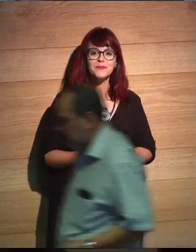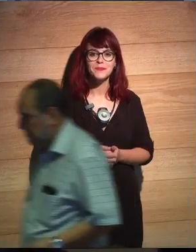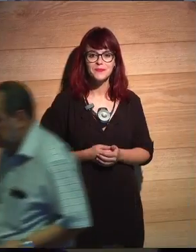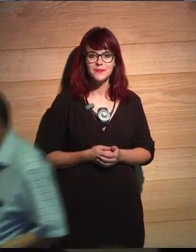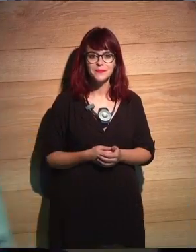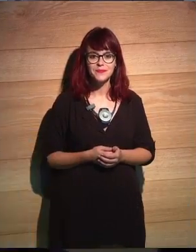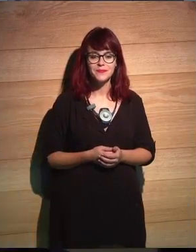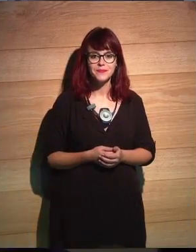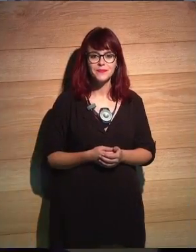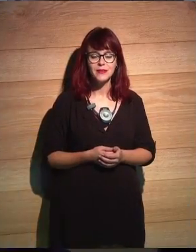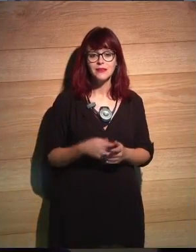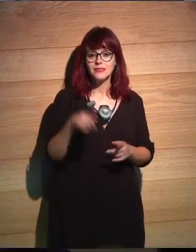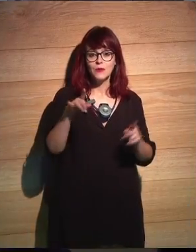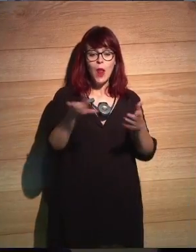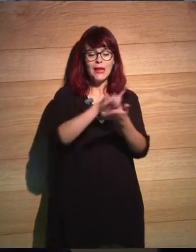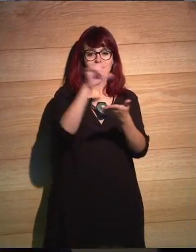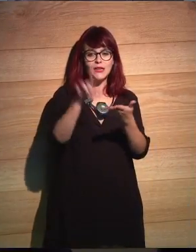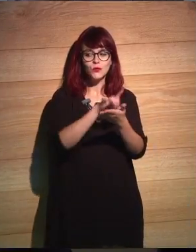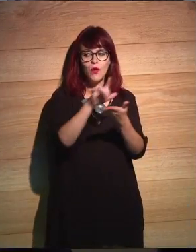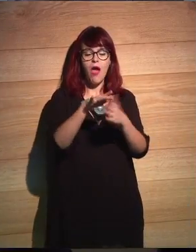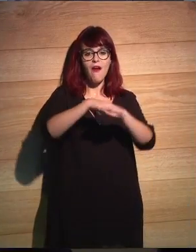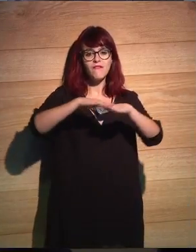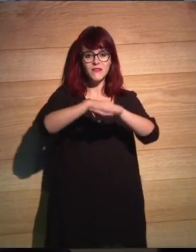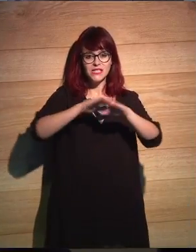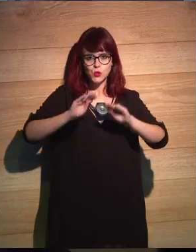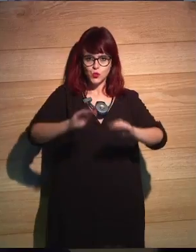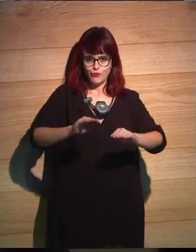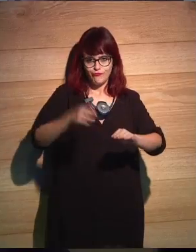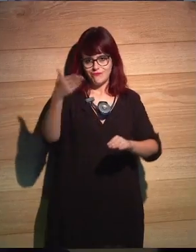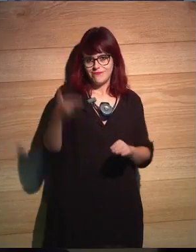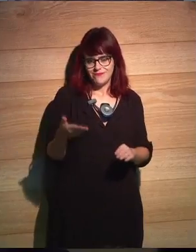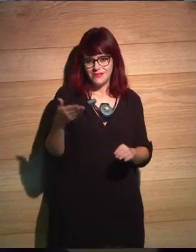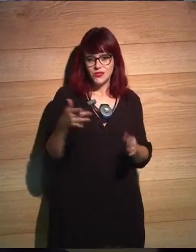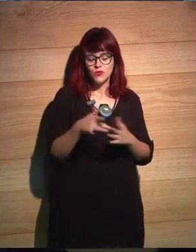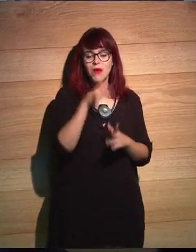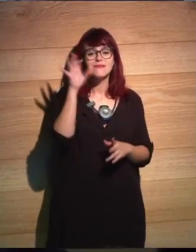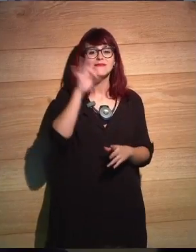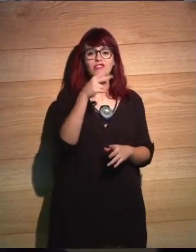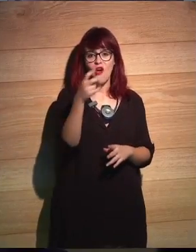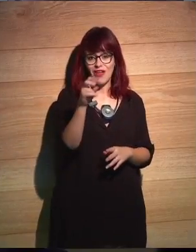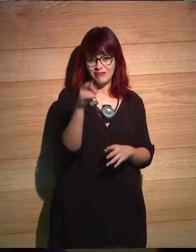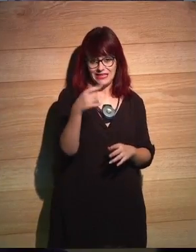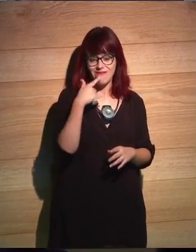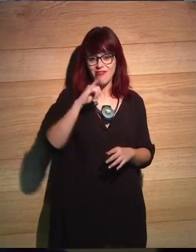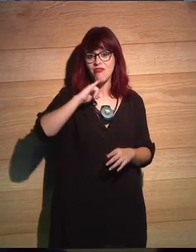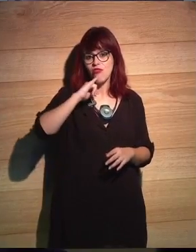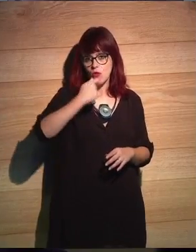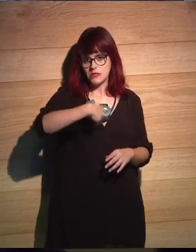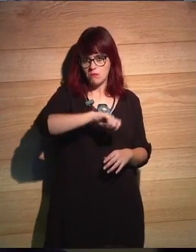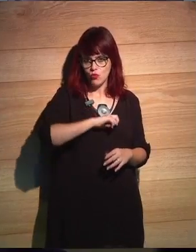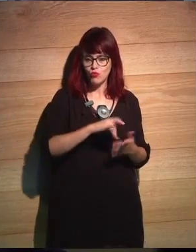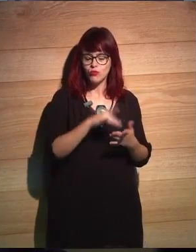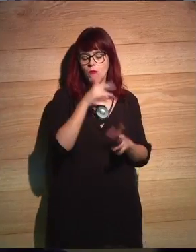reading opposite types of literature. But I think that things that have been written in the